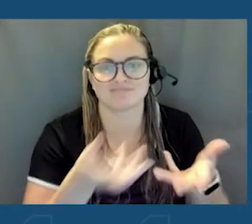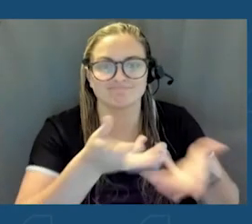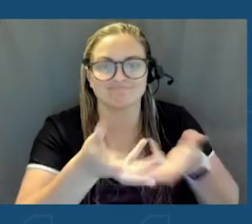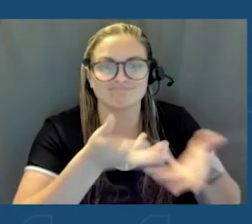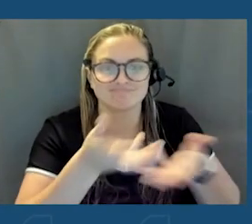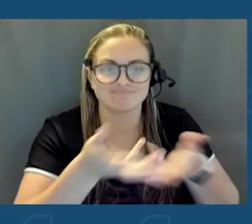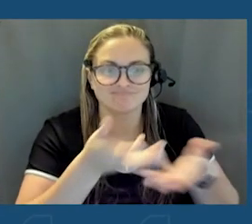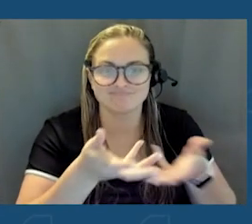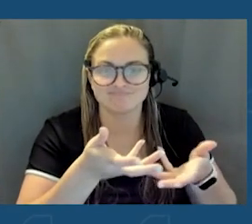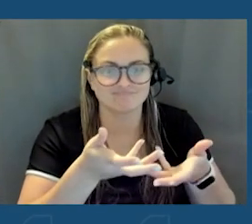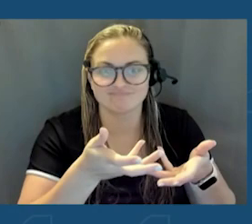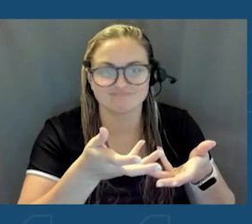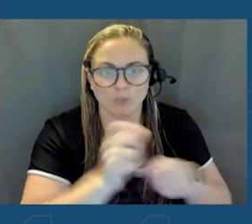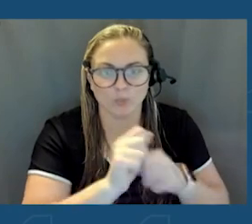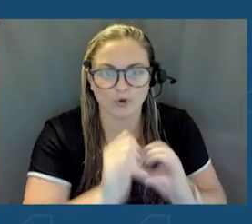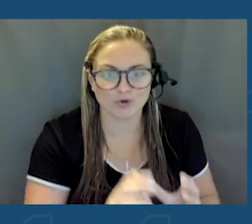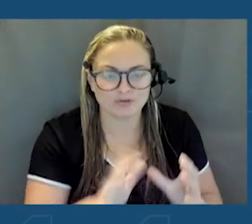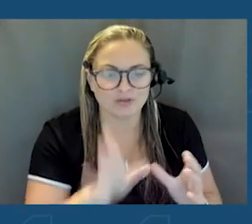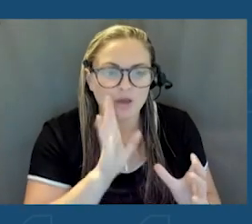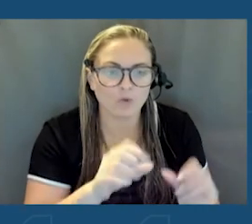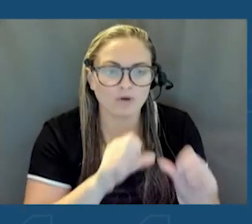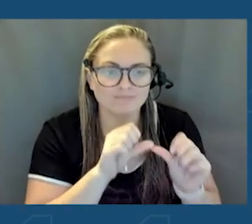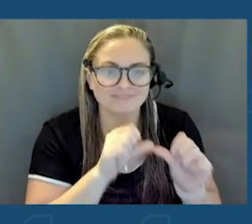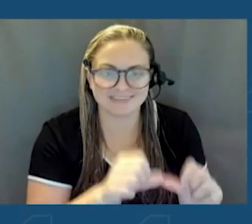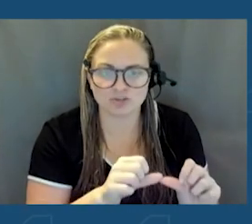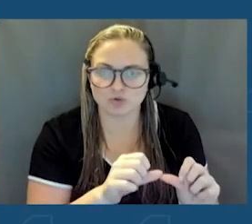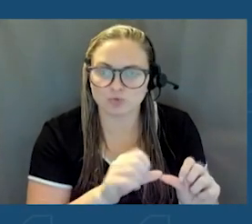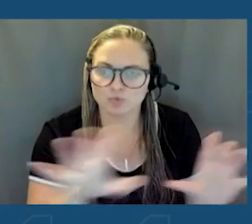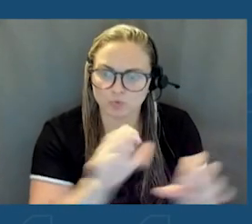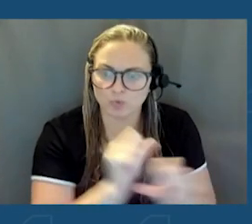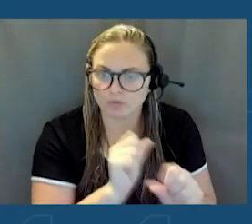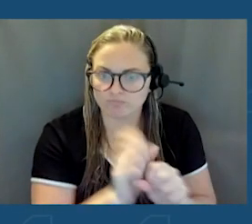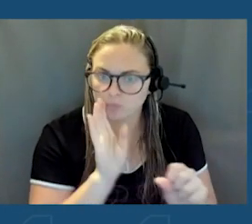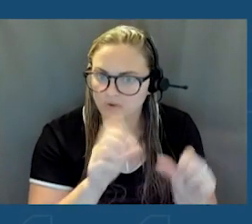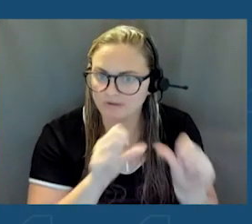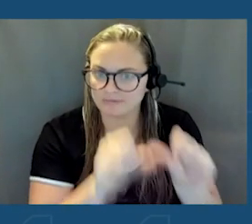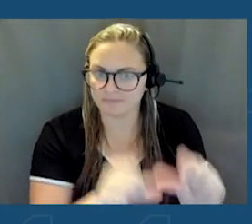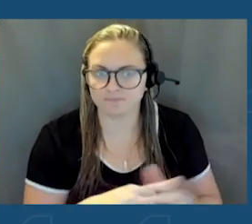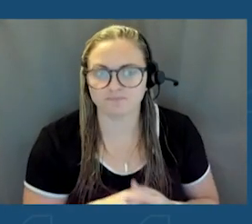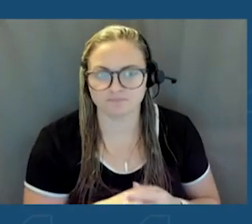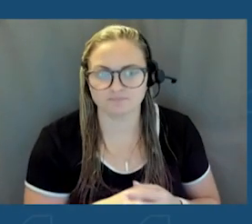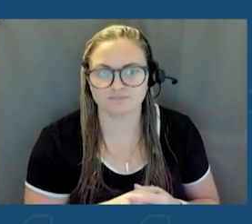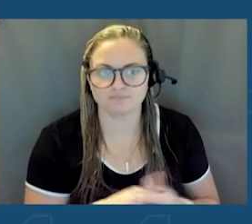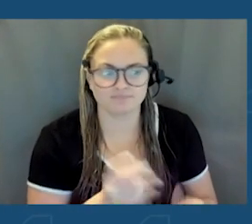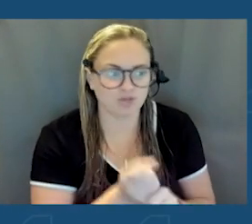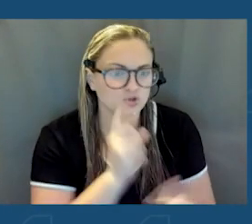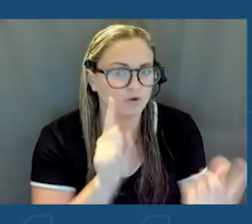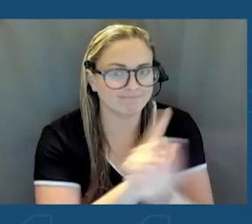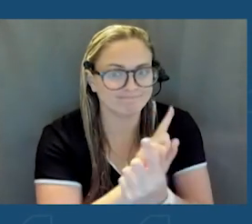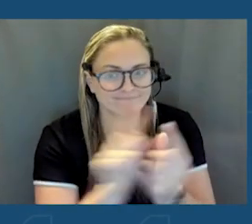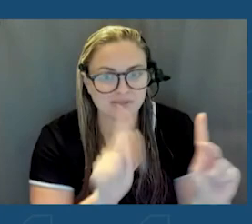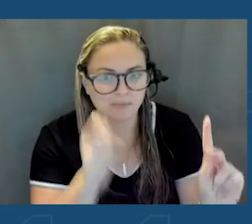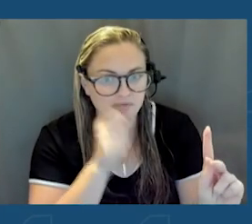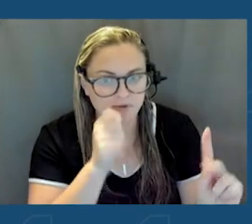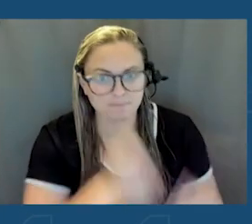clergy. I'm going to continue to do that work and make sure that I'm connected with folks every single day.